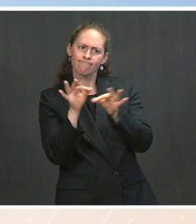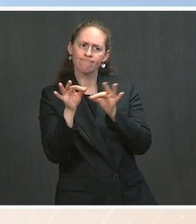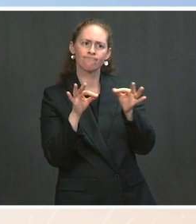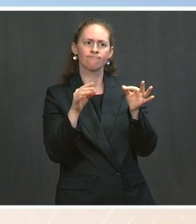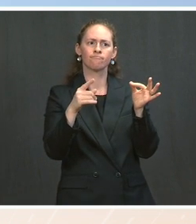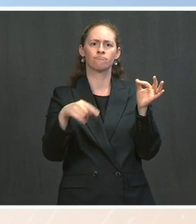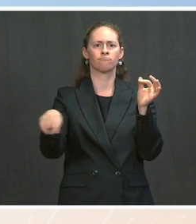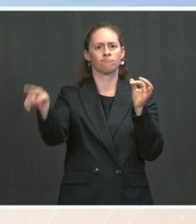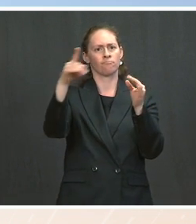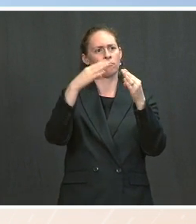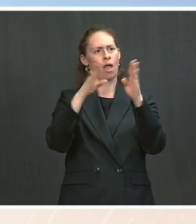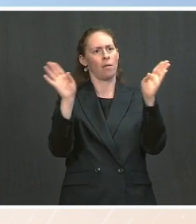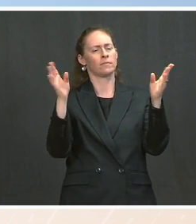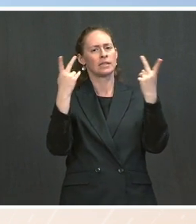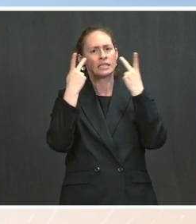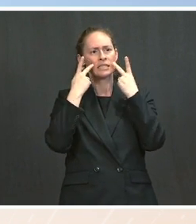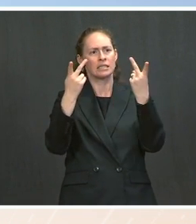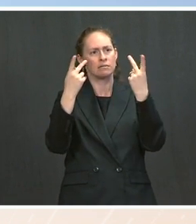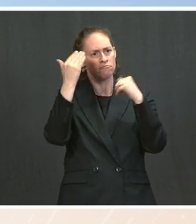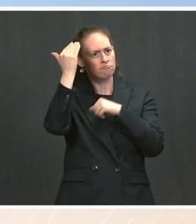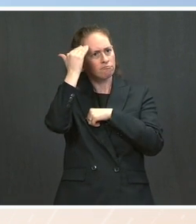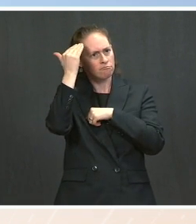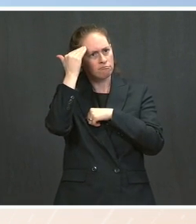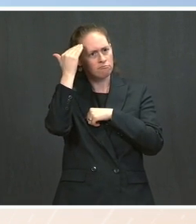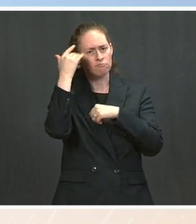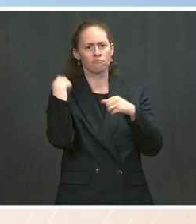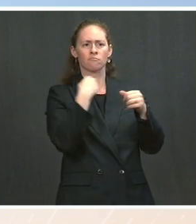that his view and the view of the United States was it was